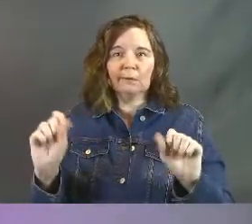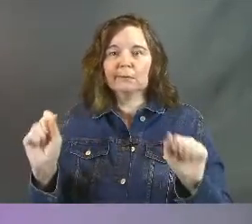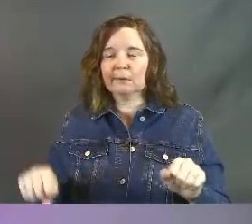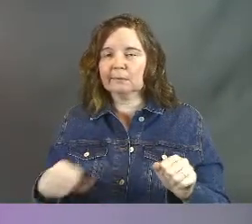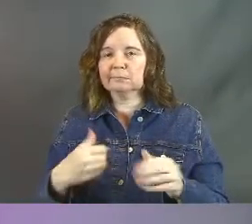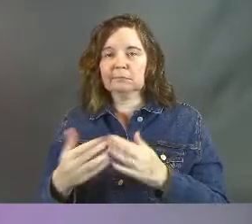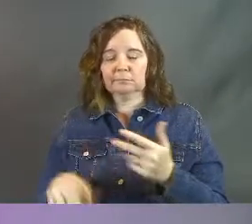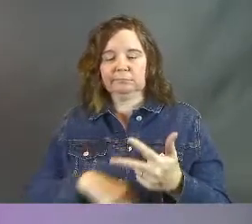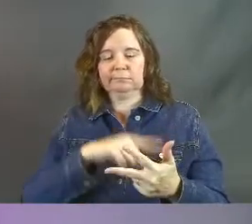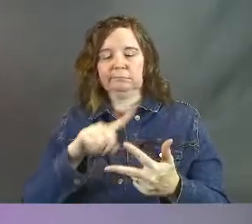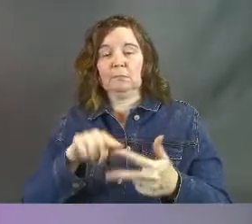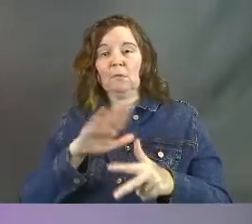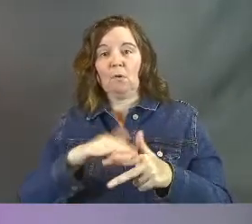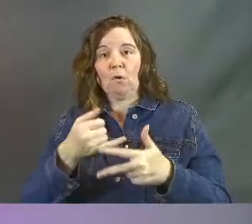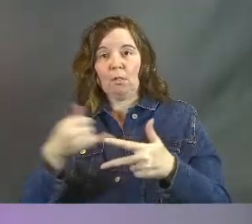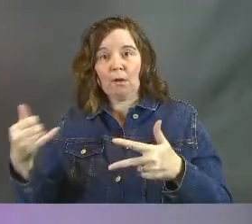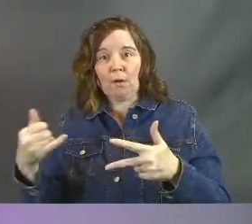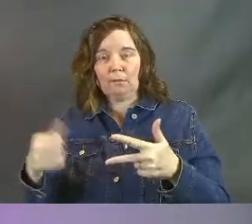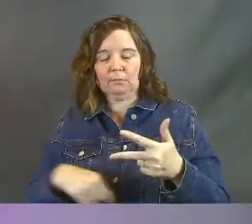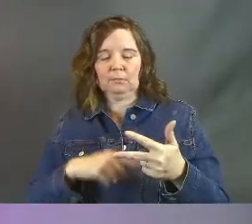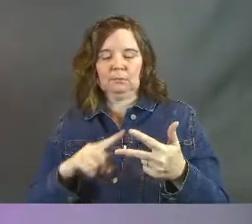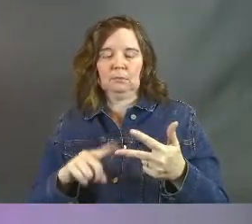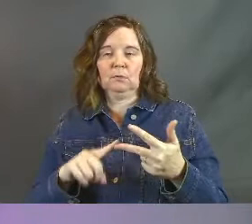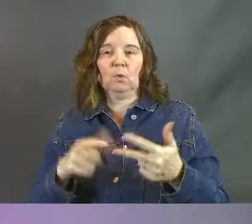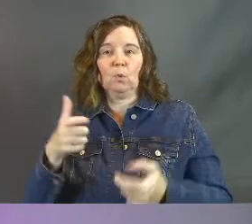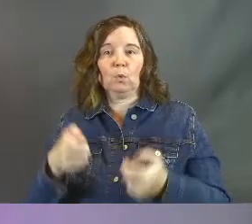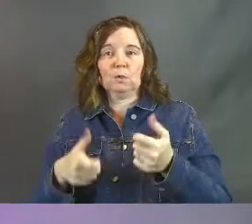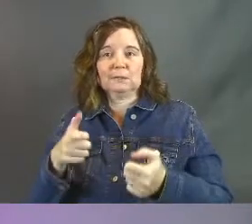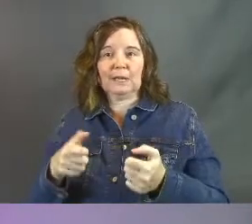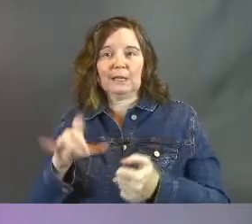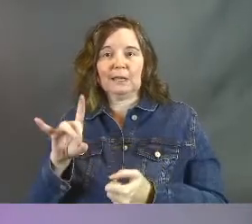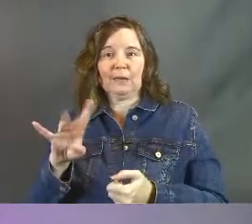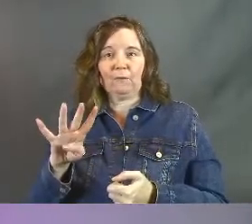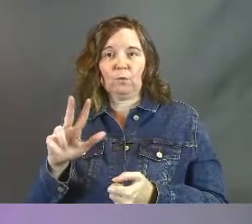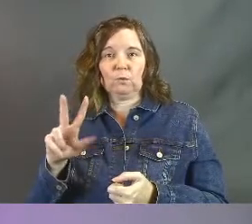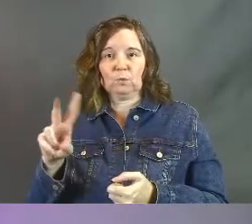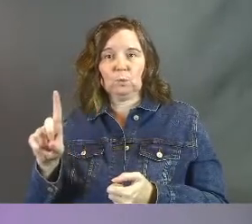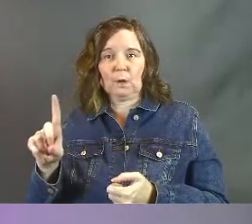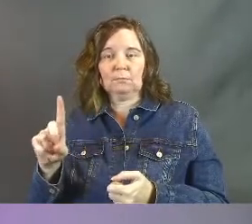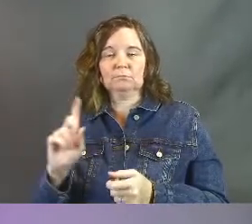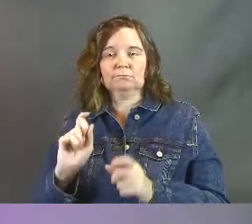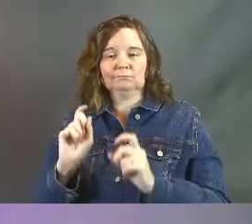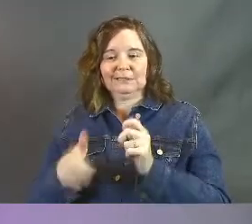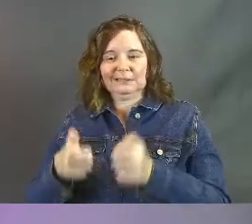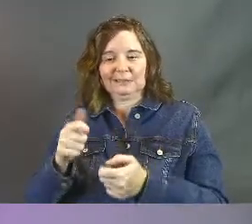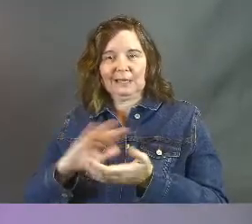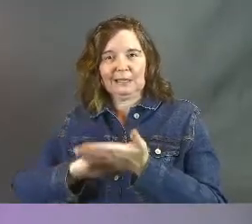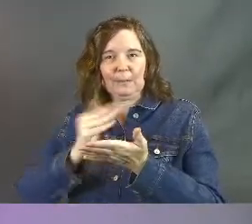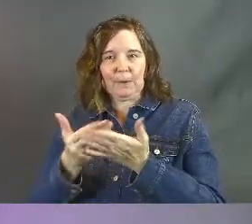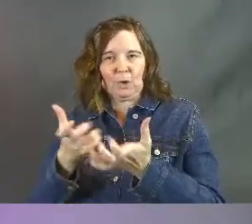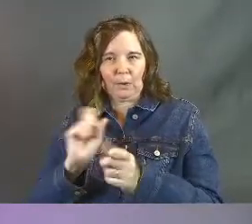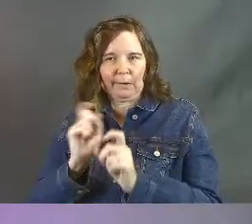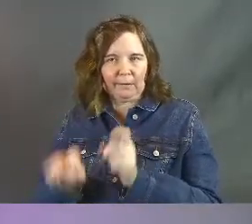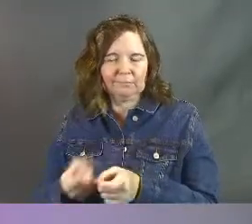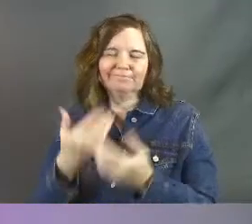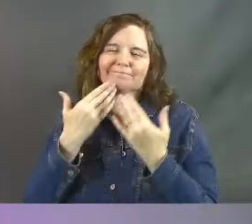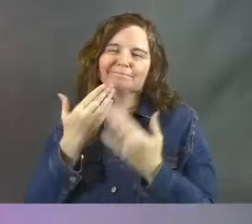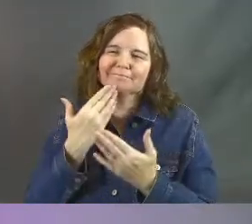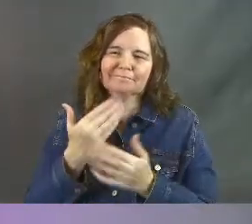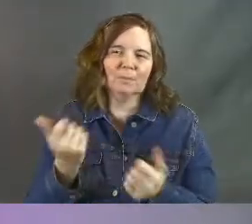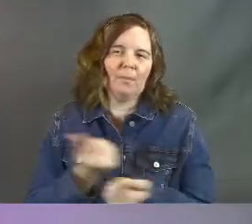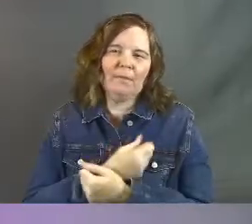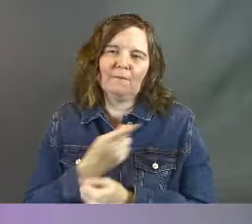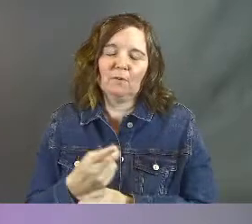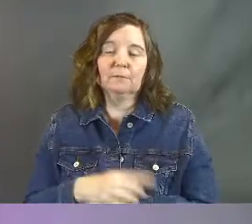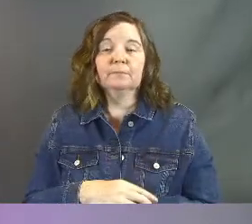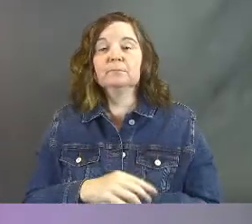or you can text the amount that you want to give to the number 84321. So thank you for giving. Thanks for being generous. We love you. A couple